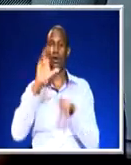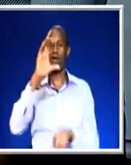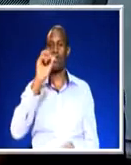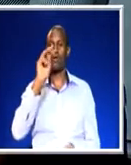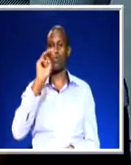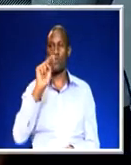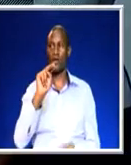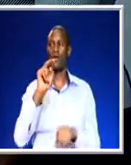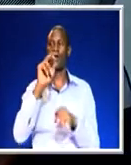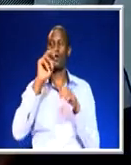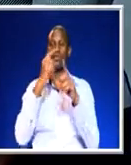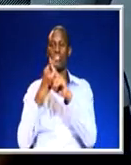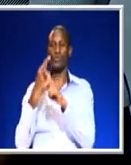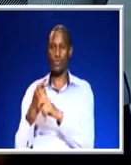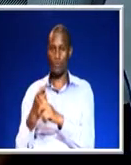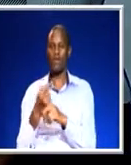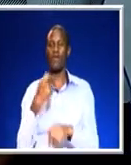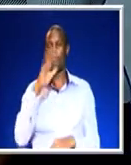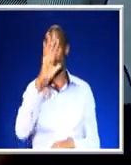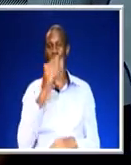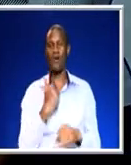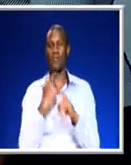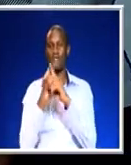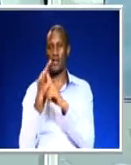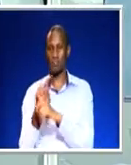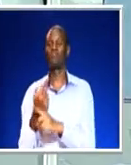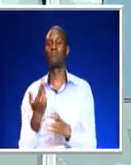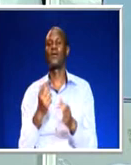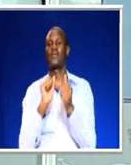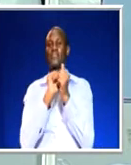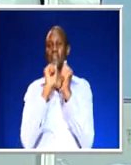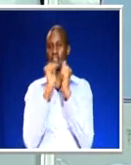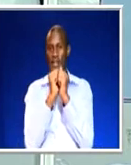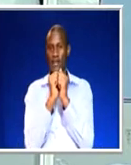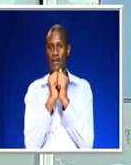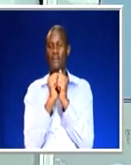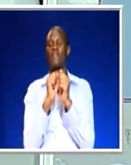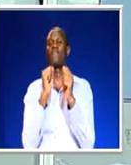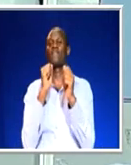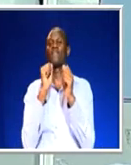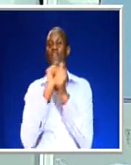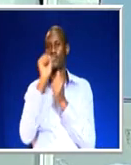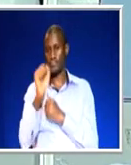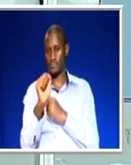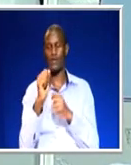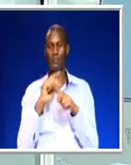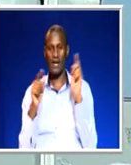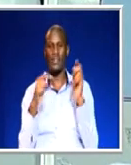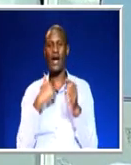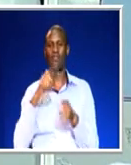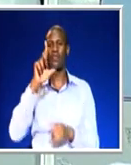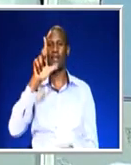5 has many multiples. We have 10, we have 15. But there is a least